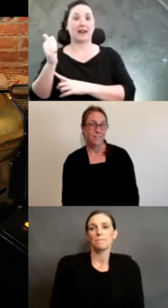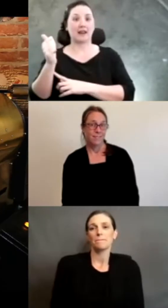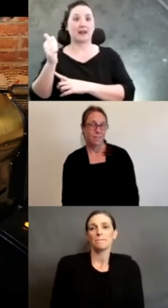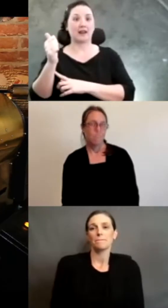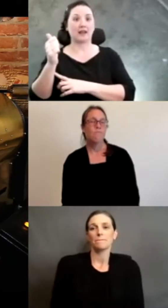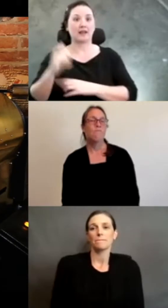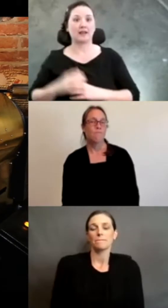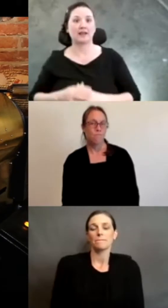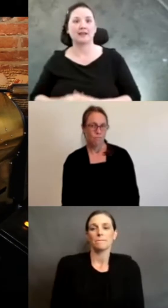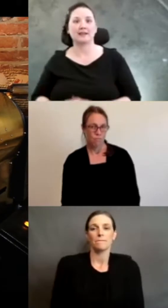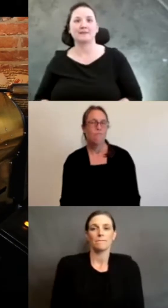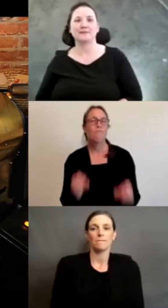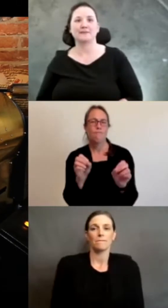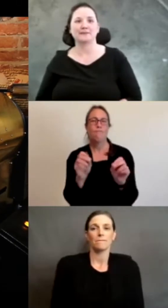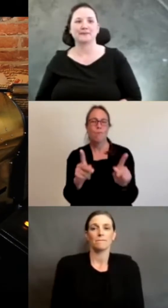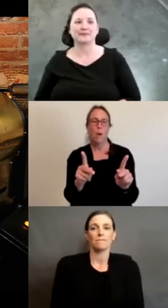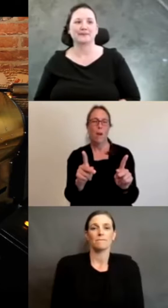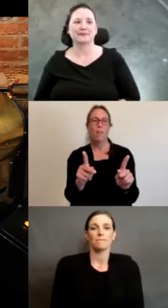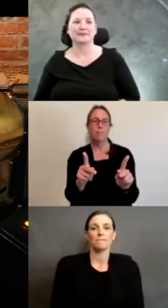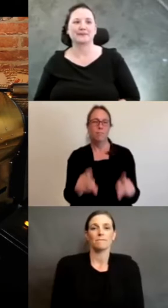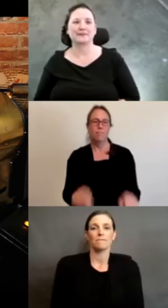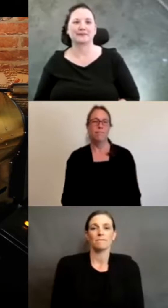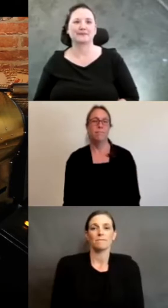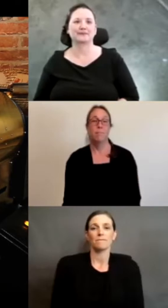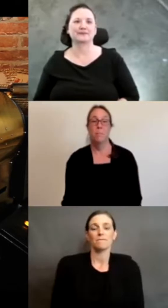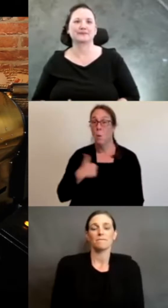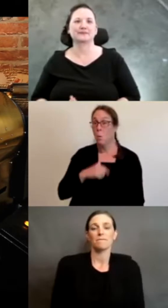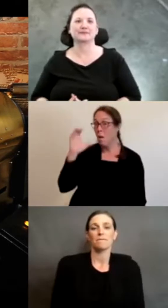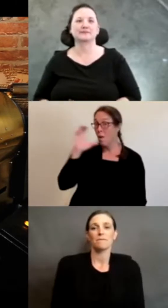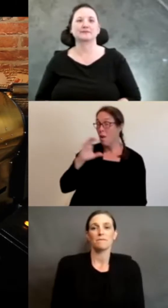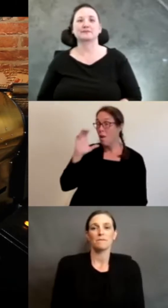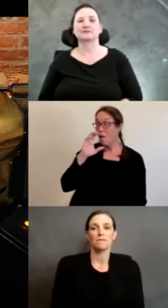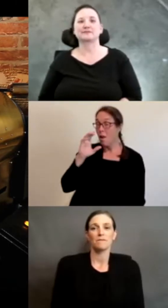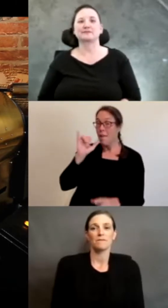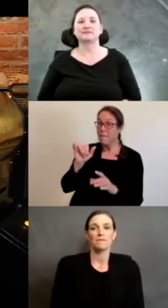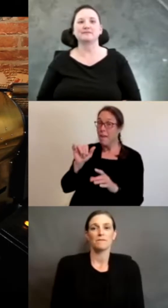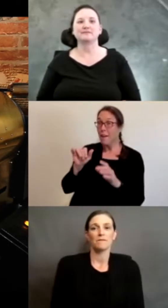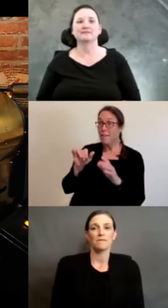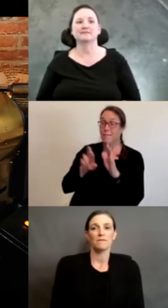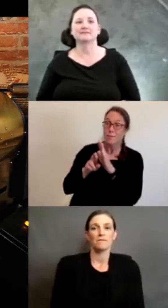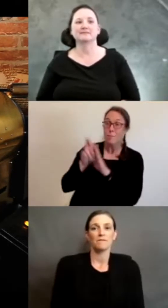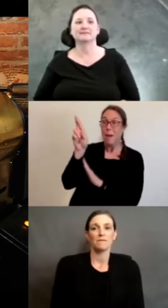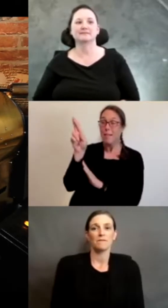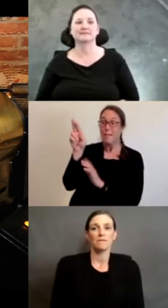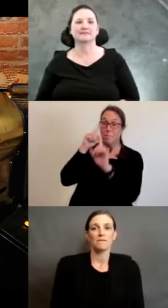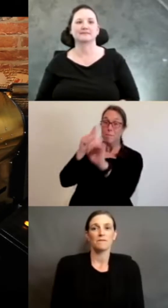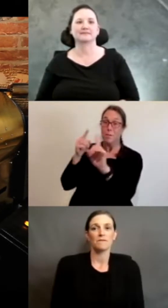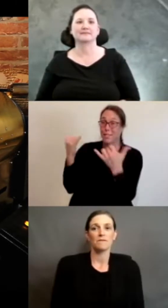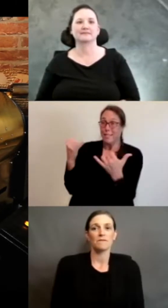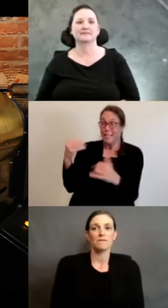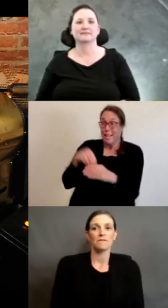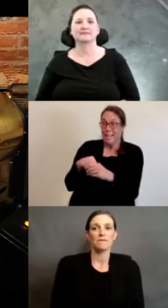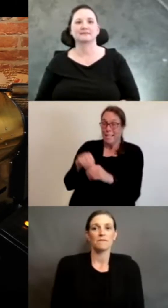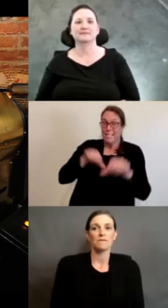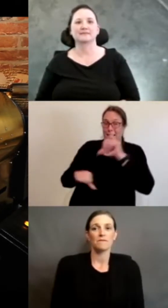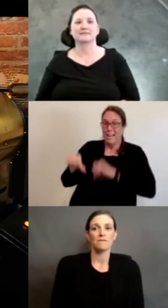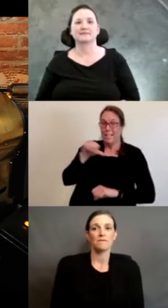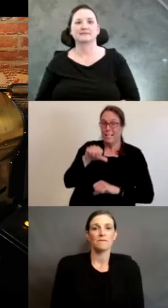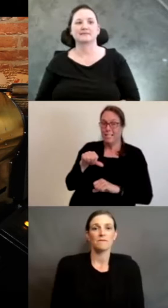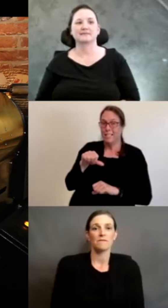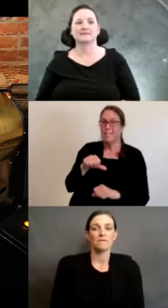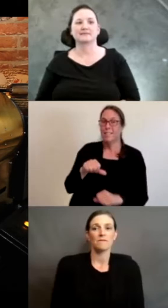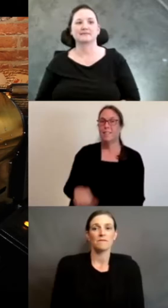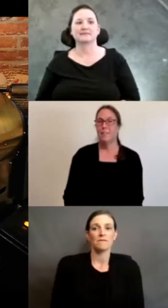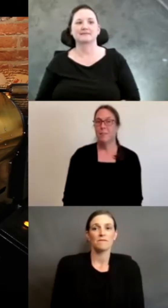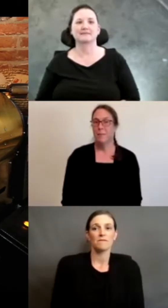it. We're watching the space mission in science today, and Mr. Afra said we could bring snacks. Yes, food